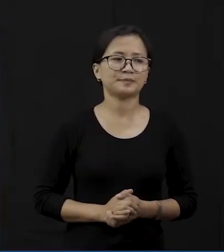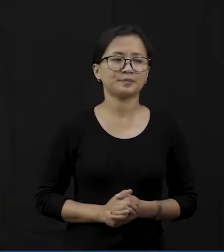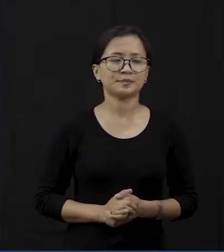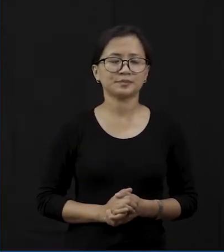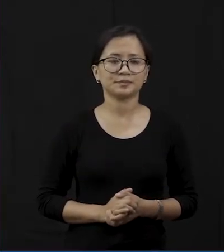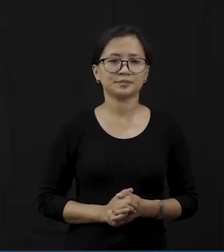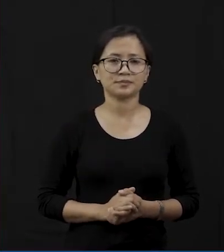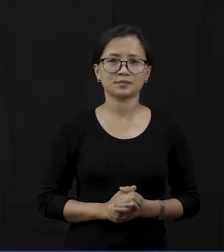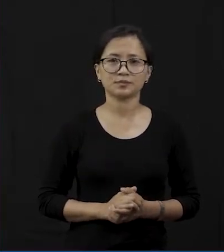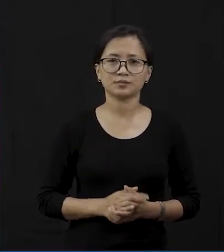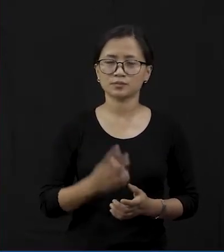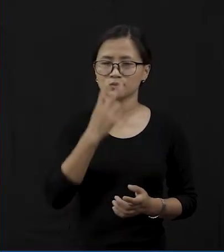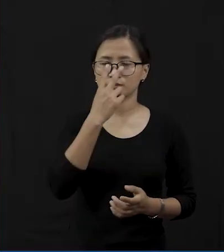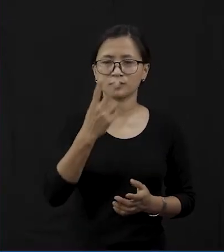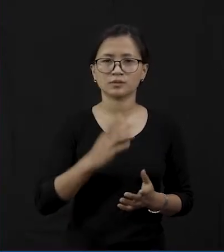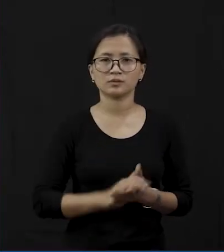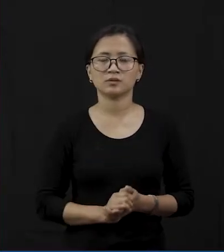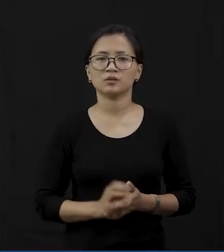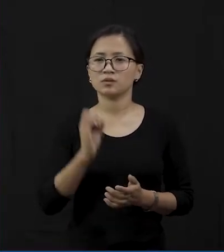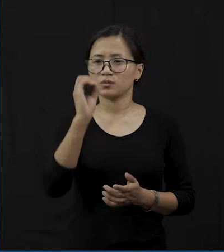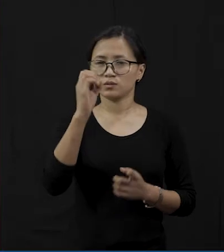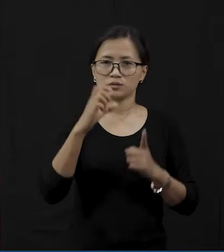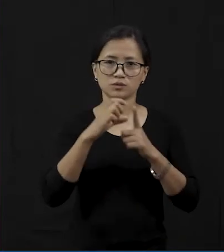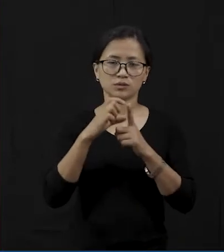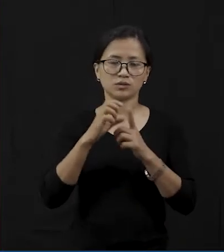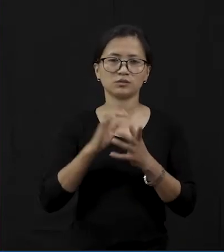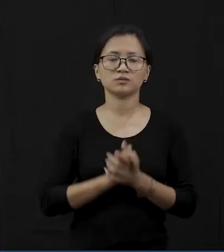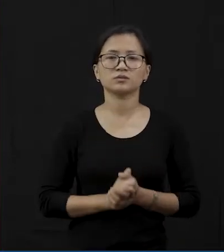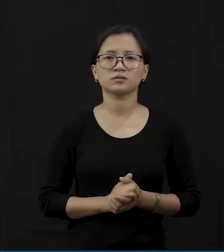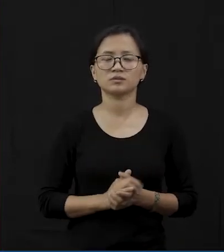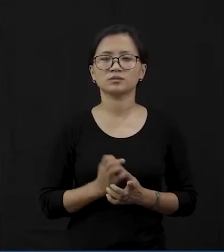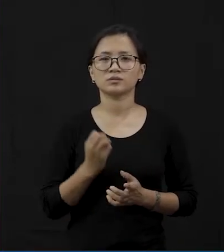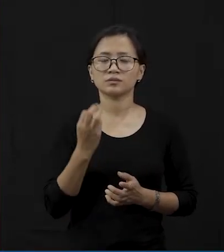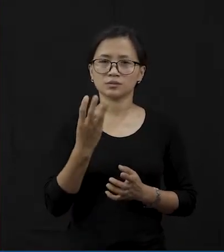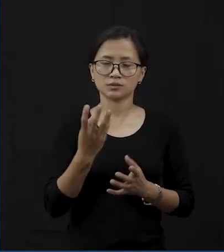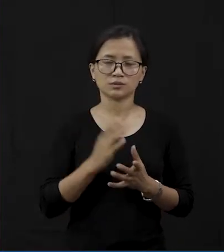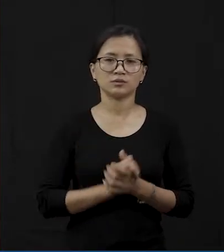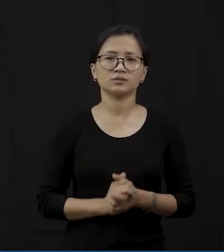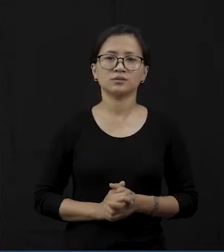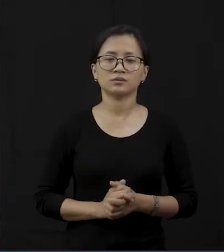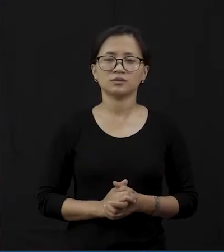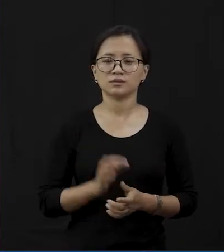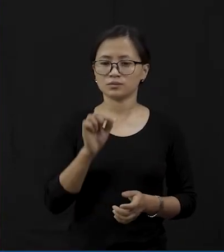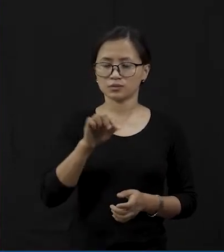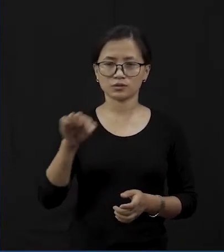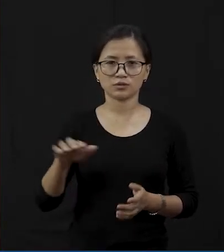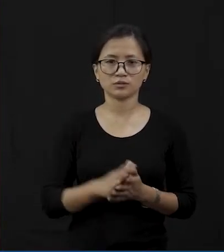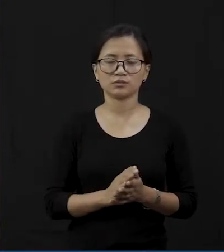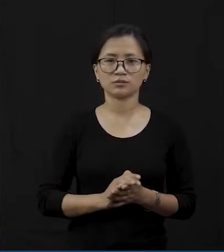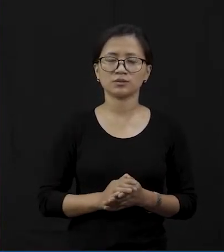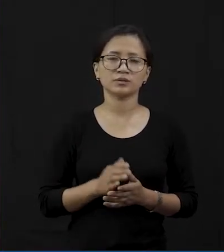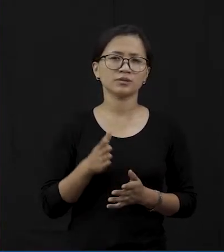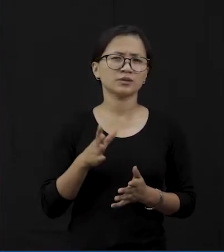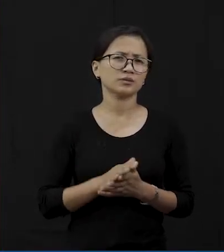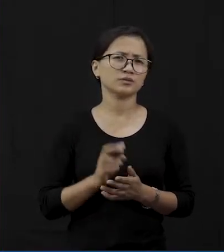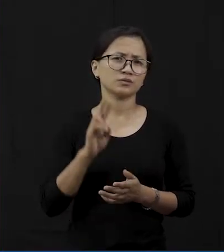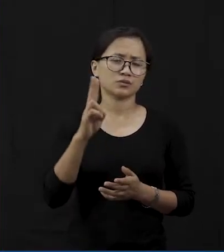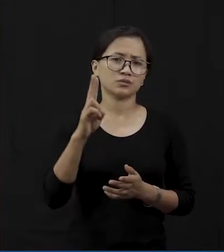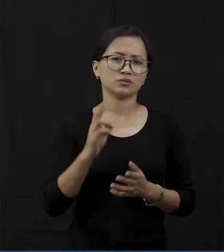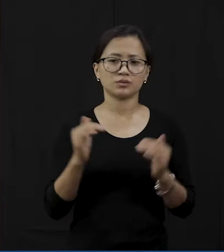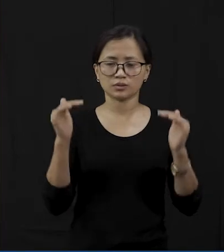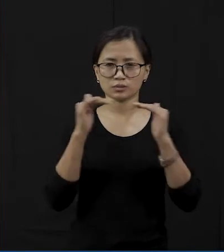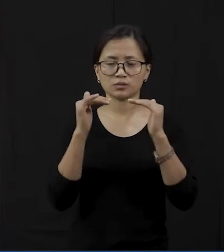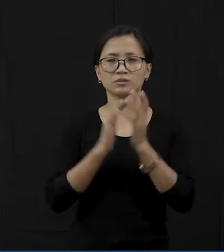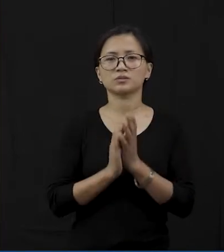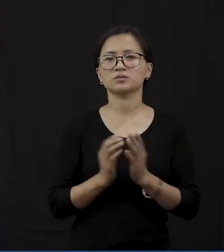Now let's look at the odd numbers. So the odd numbers, the numbers which cannot make two equal group